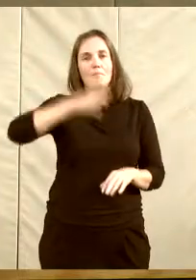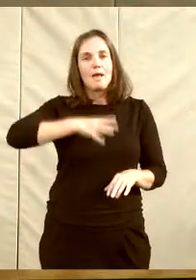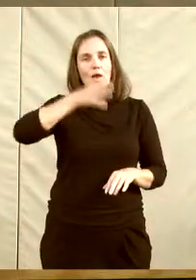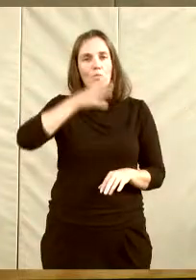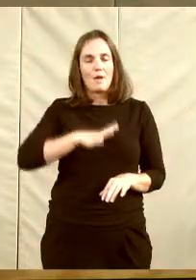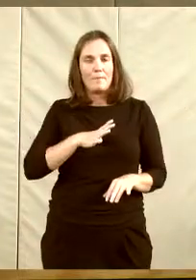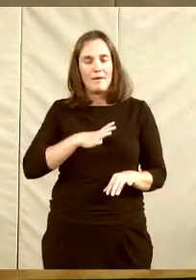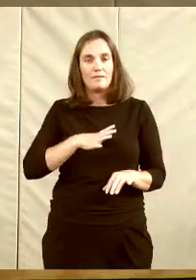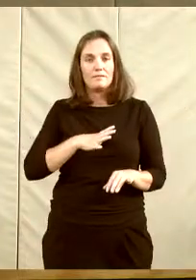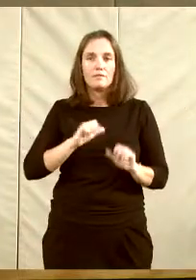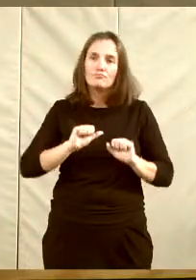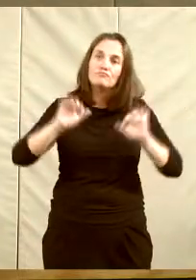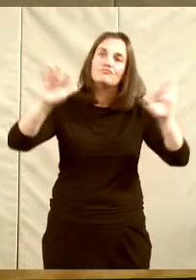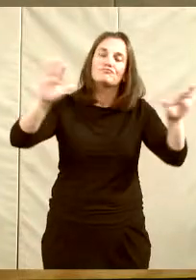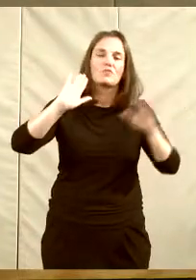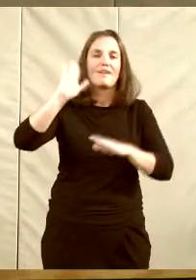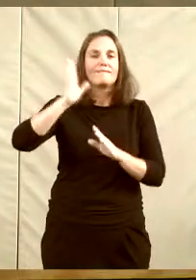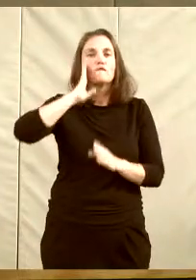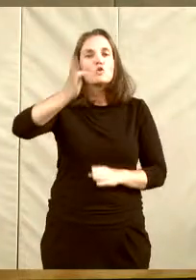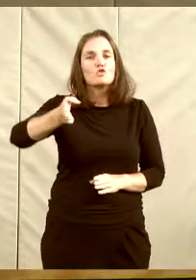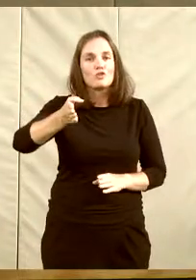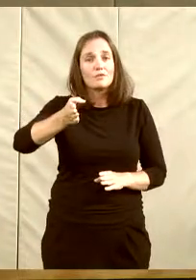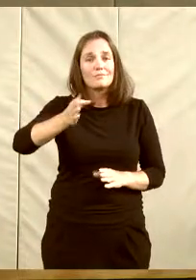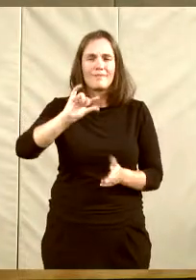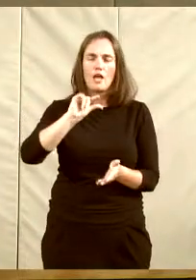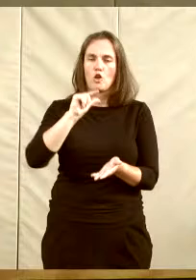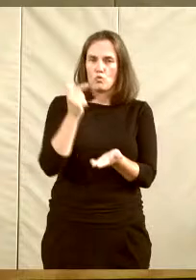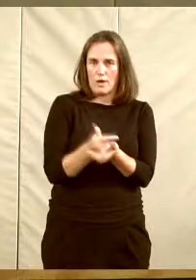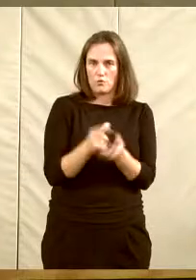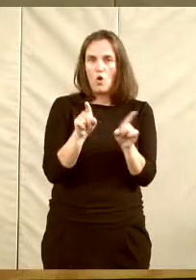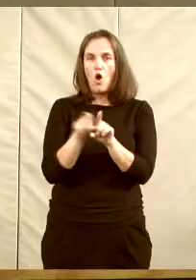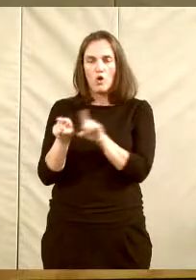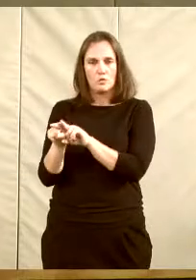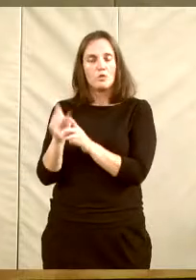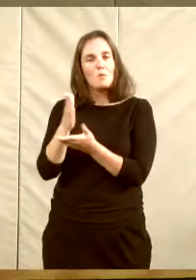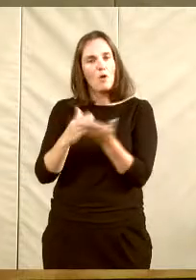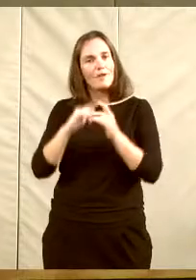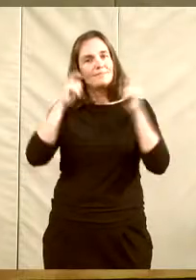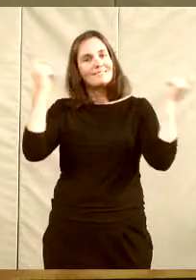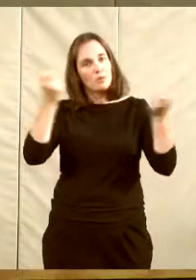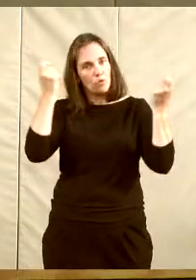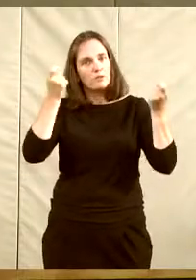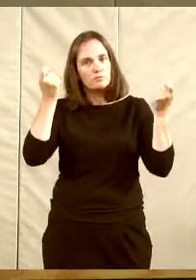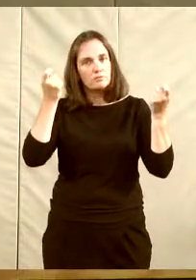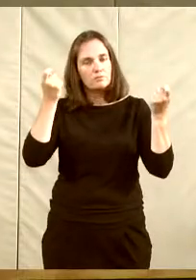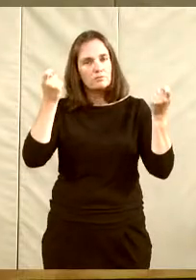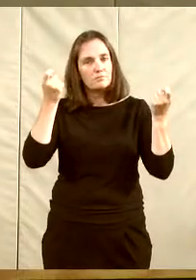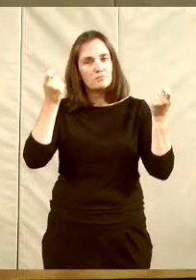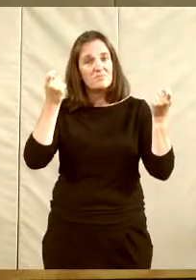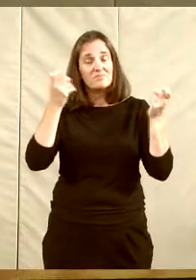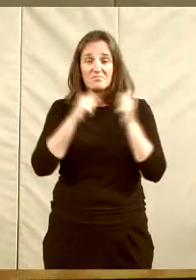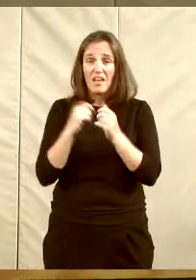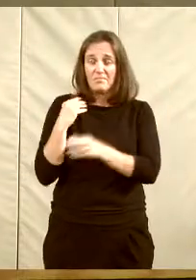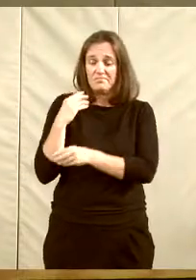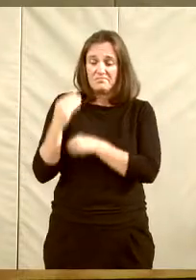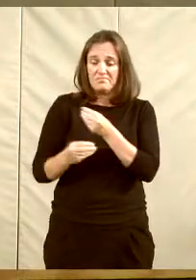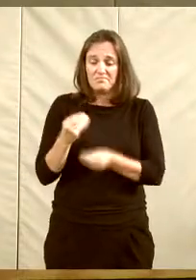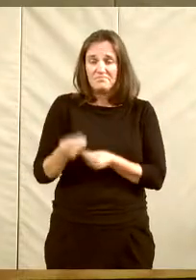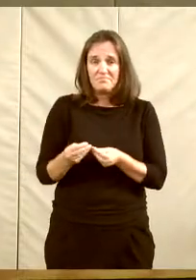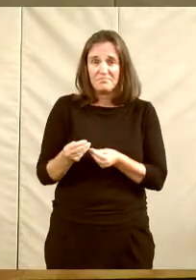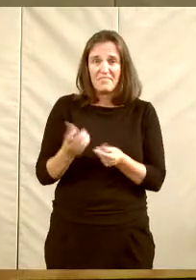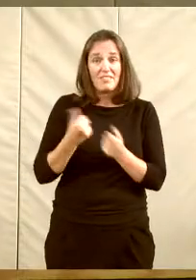tonight into their future. Graduation is also serves as a celebration of the legacy we leave as